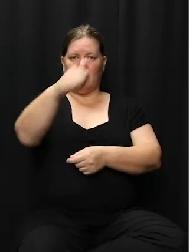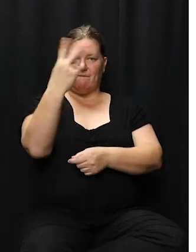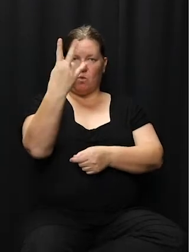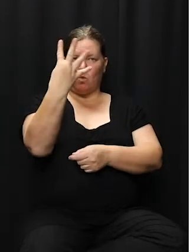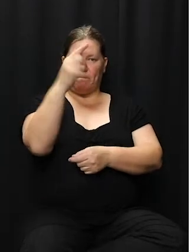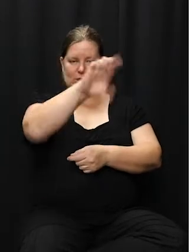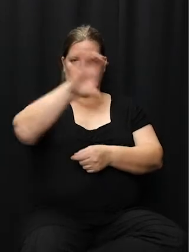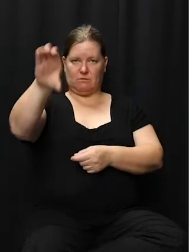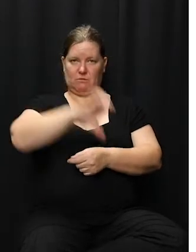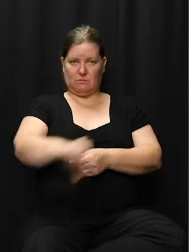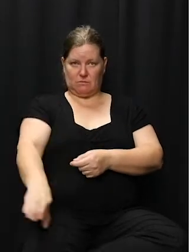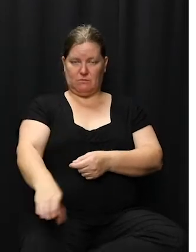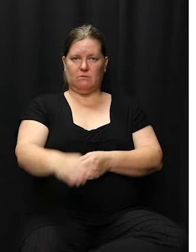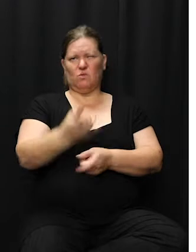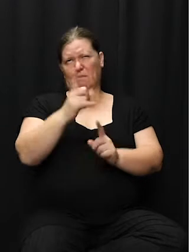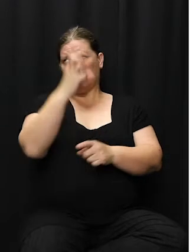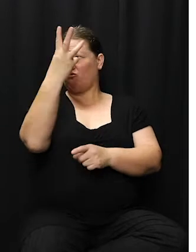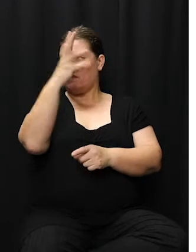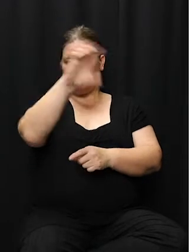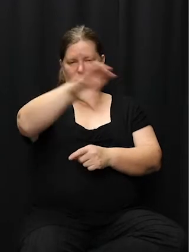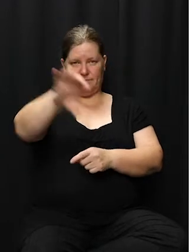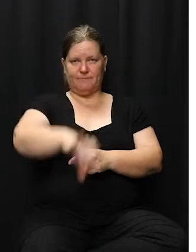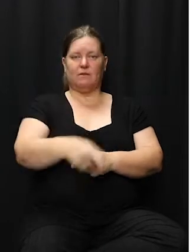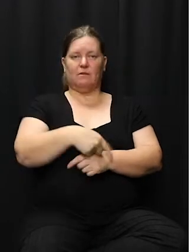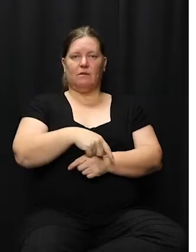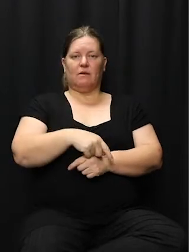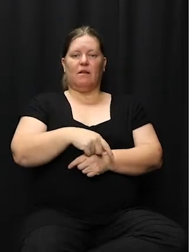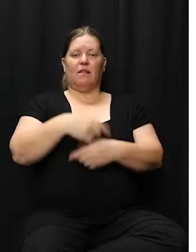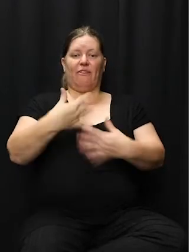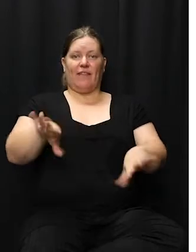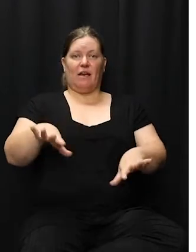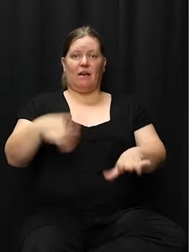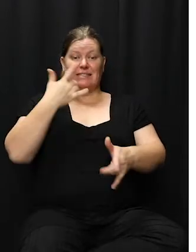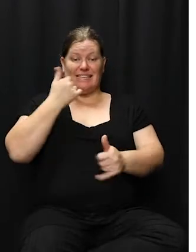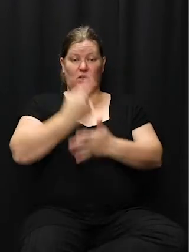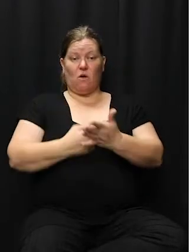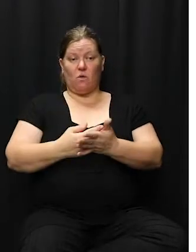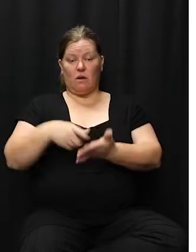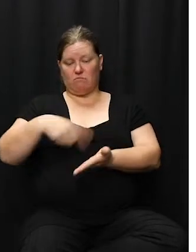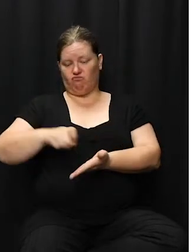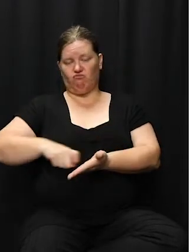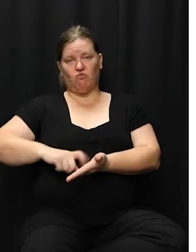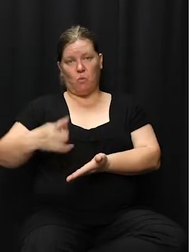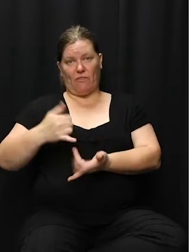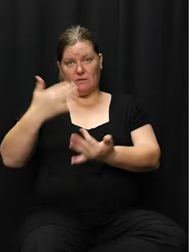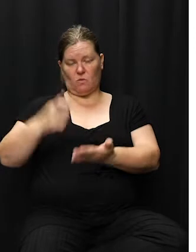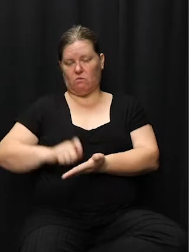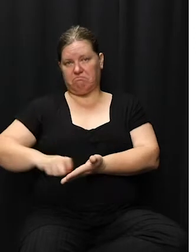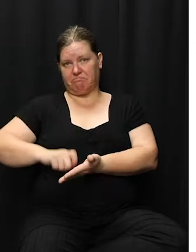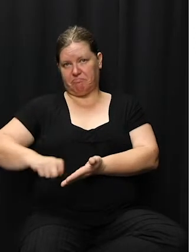bit of a problem. So the child watches the video, and then there's 4 pictures, 3 or 4 pictures. I think sometimes there's